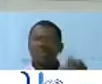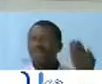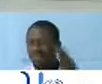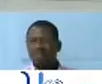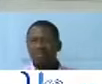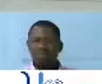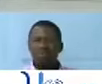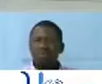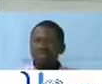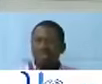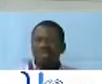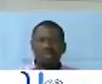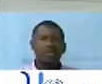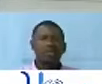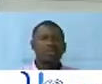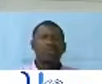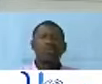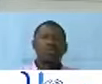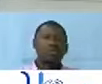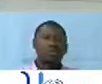That,